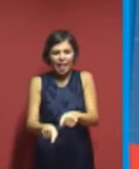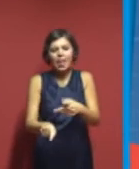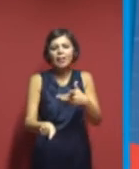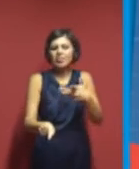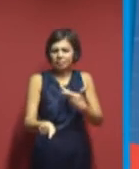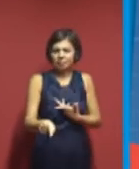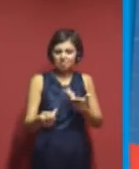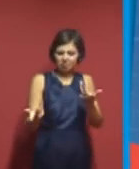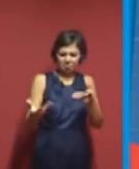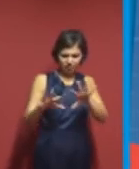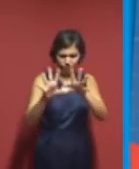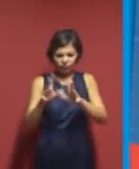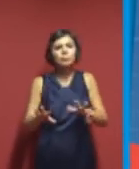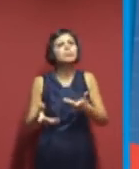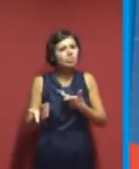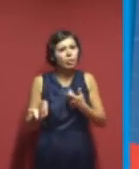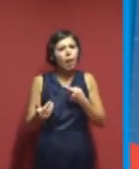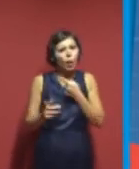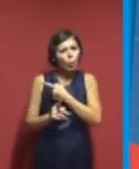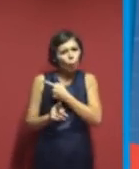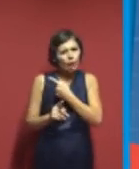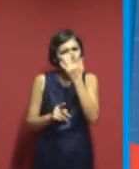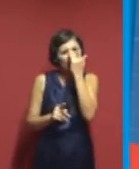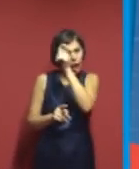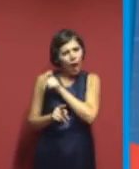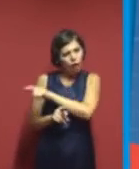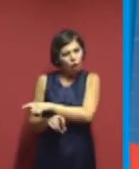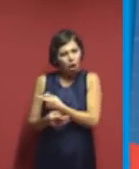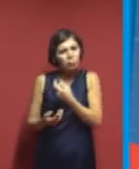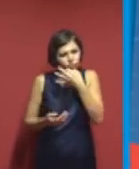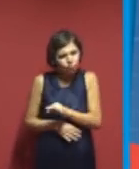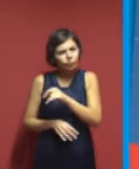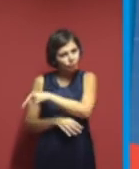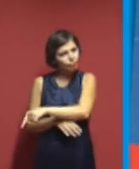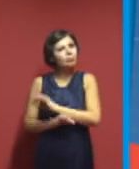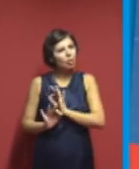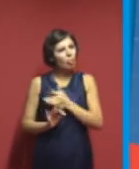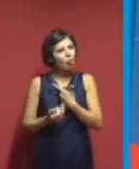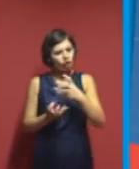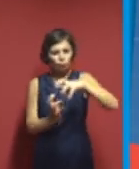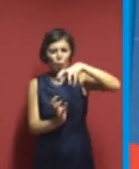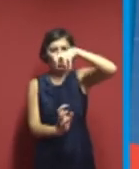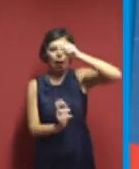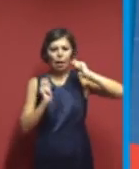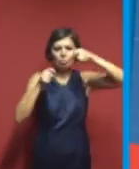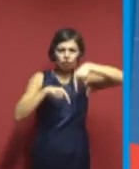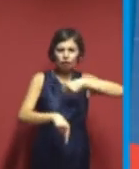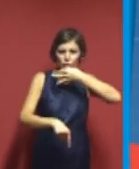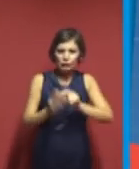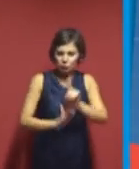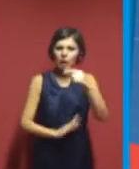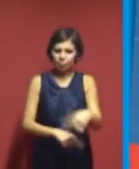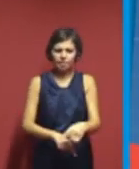There's an excellent example of design povera here, building povera. Somebody stole the doorknob,